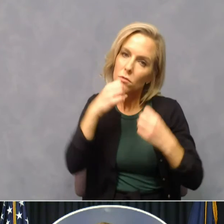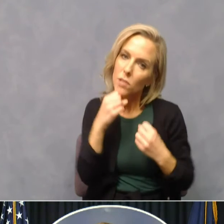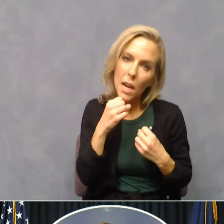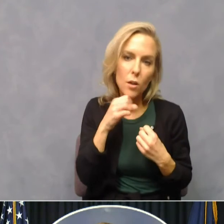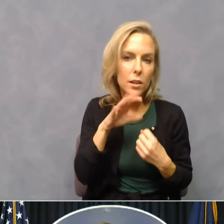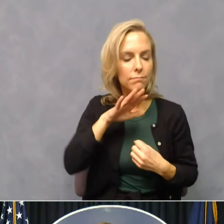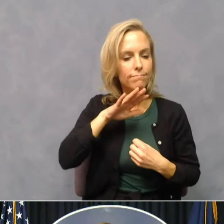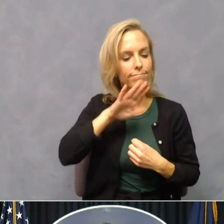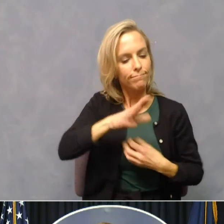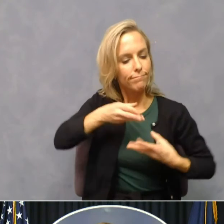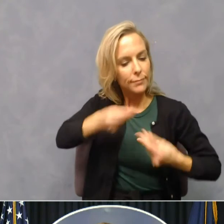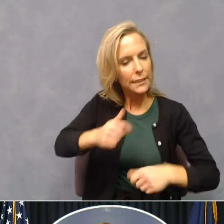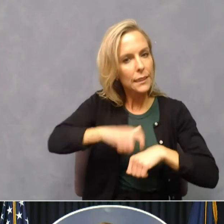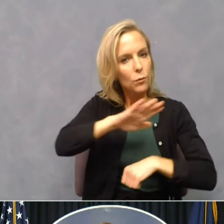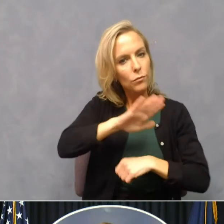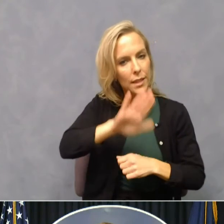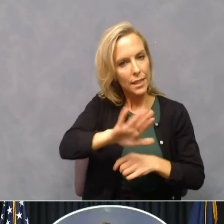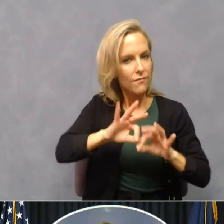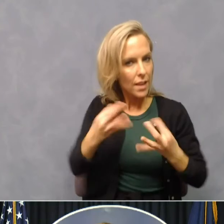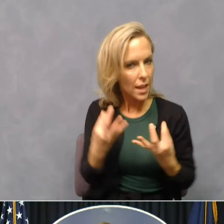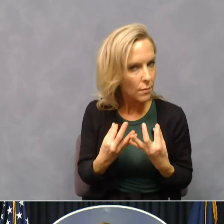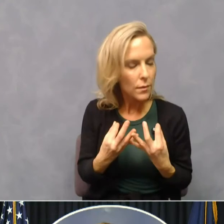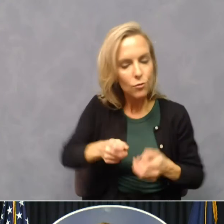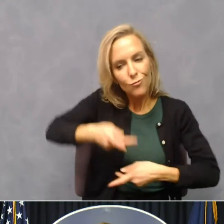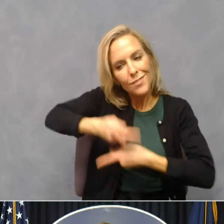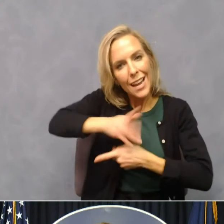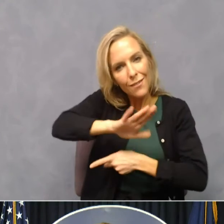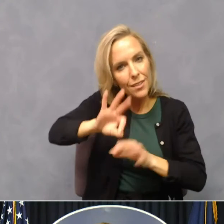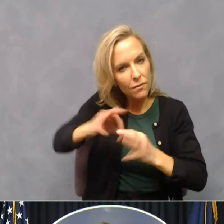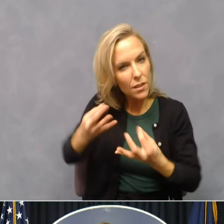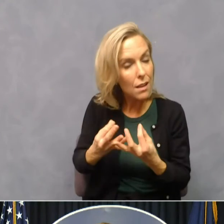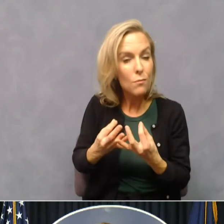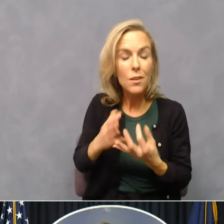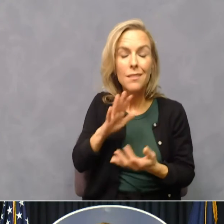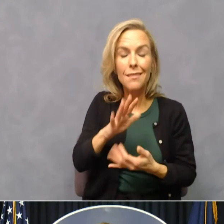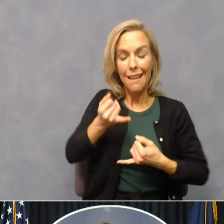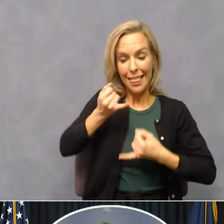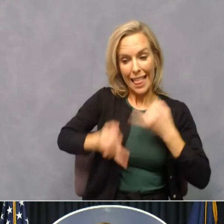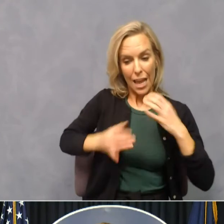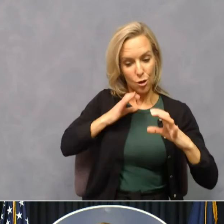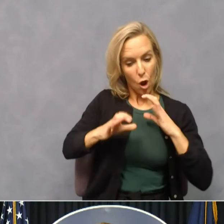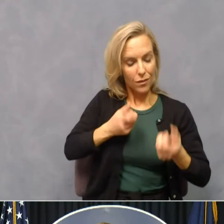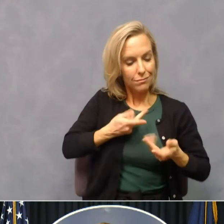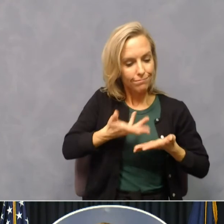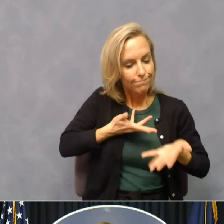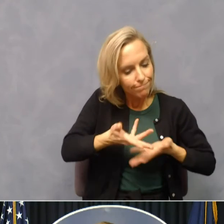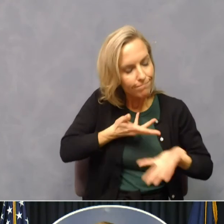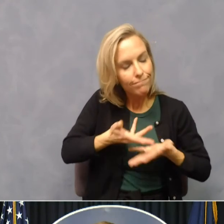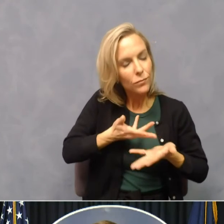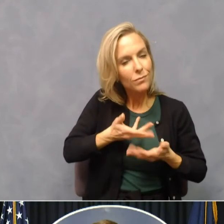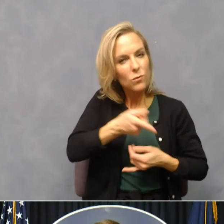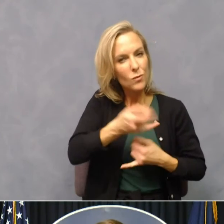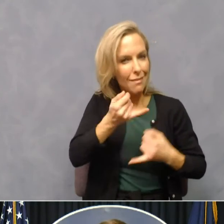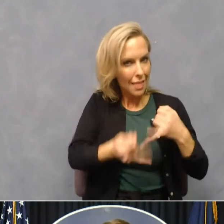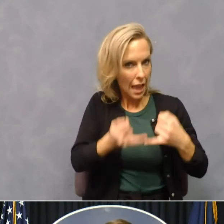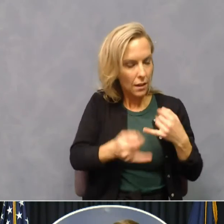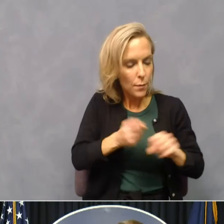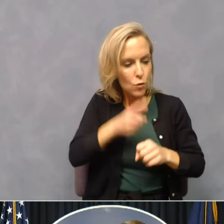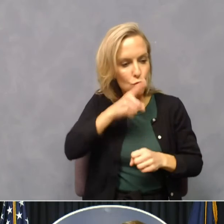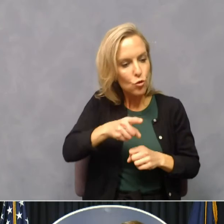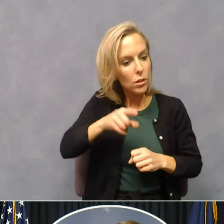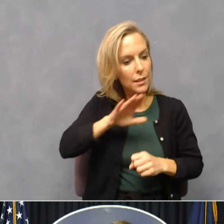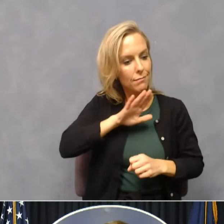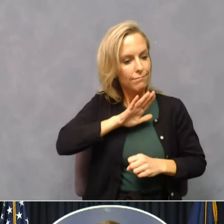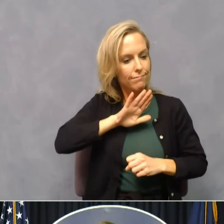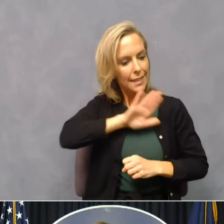and he took care of them. And some of his last conversations with me were making sure that they were taken care of and there was no burden on